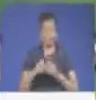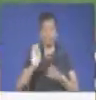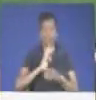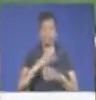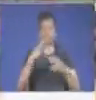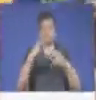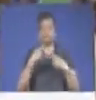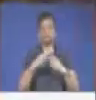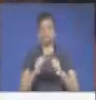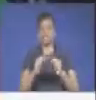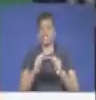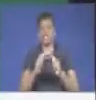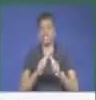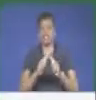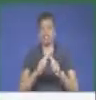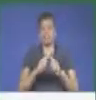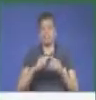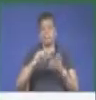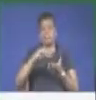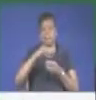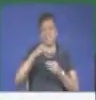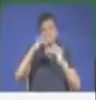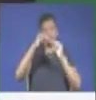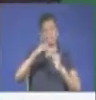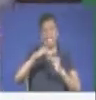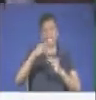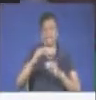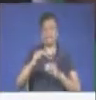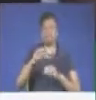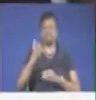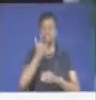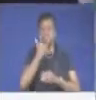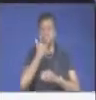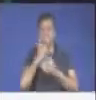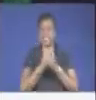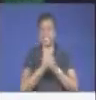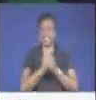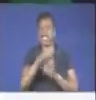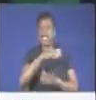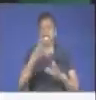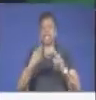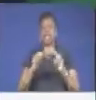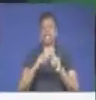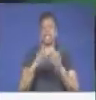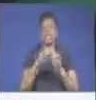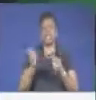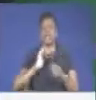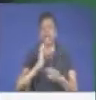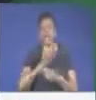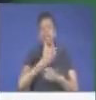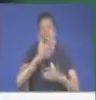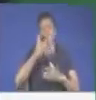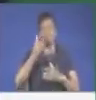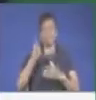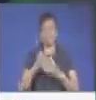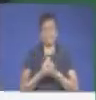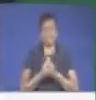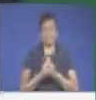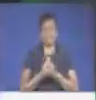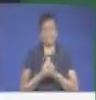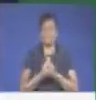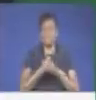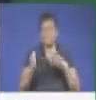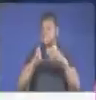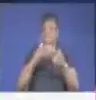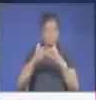up the mistakes that we played on the court and then try to do our best. That's all. We didn't bother the crowd because the crowd didn't face us. We just